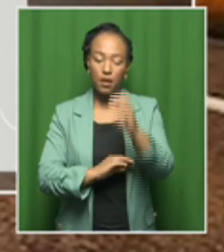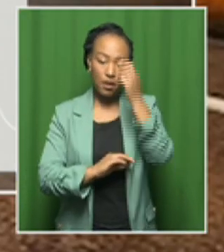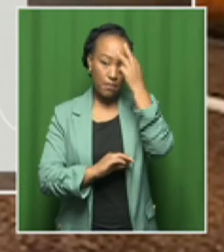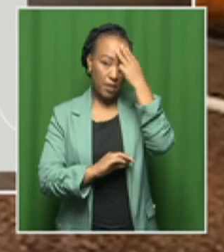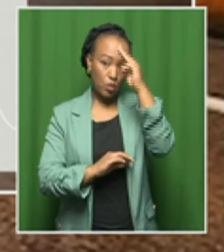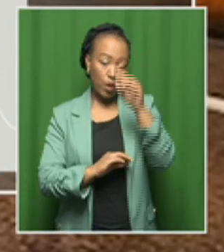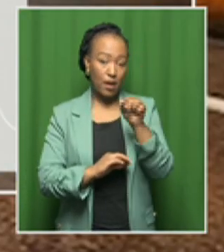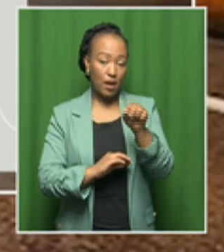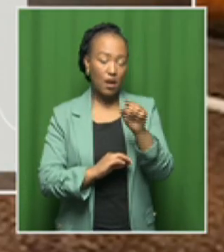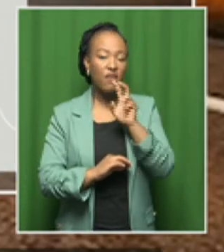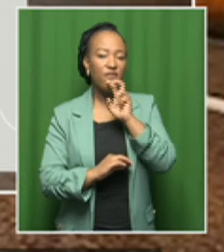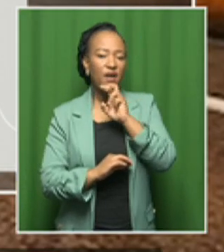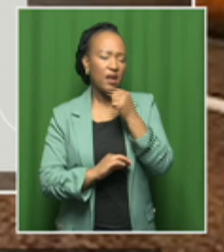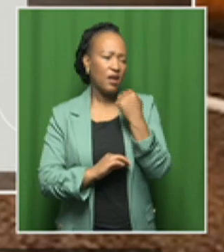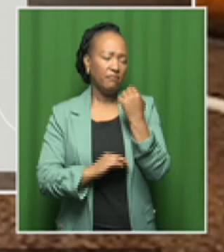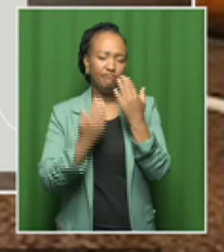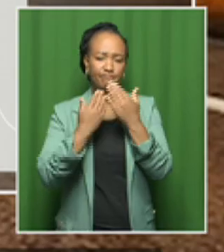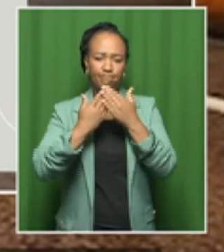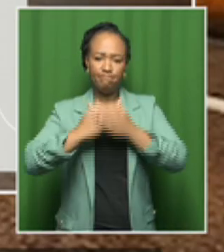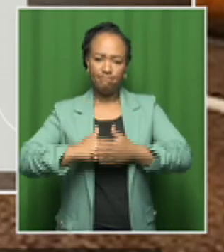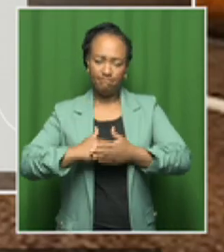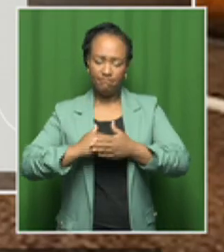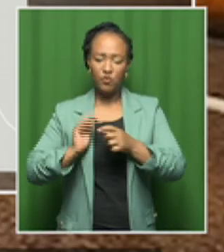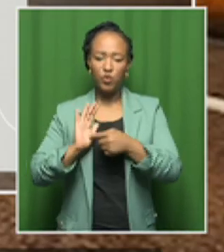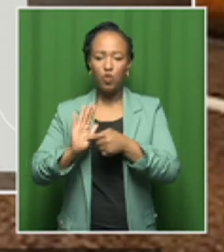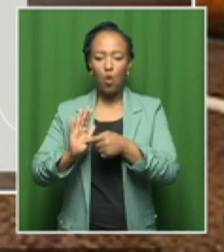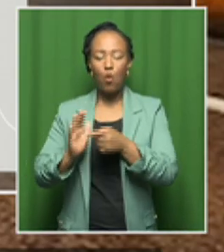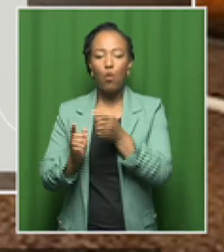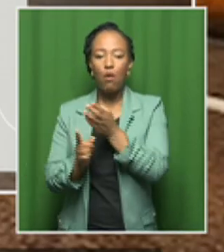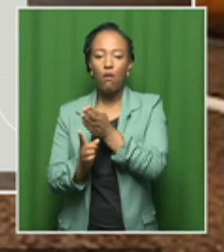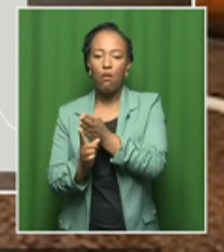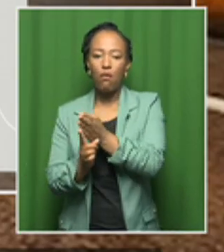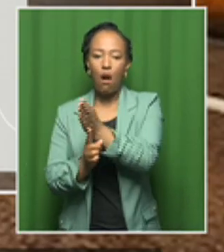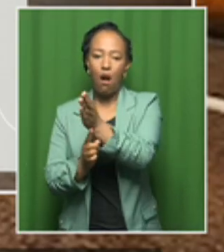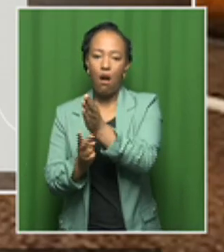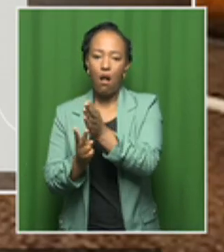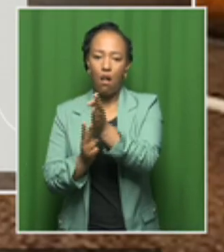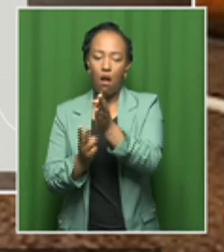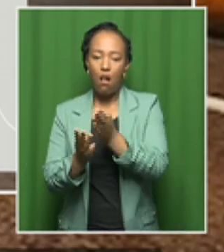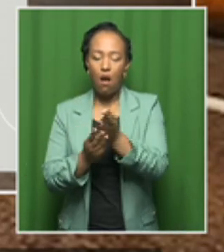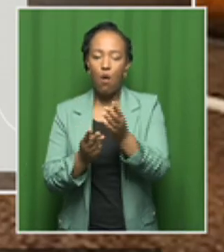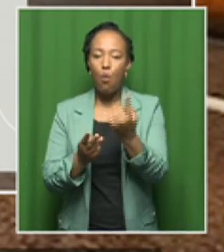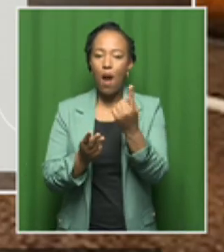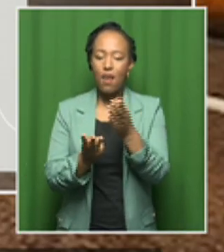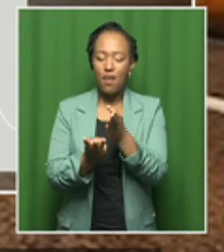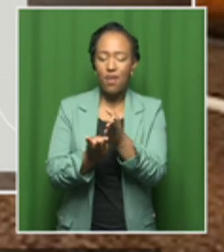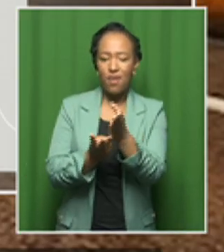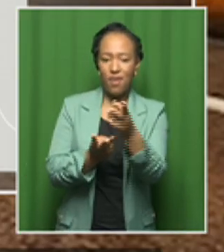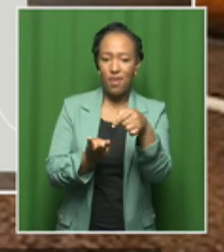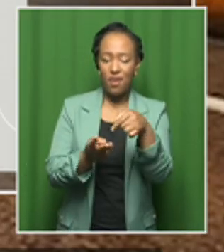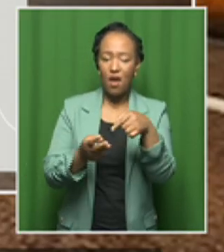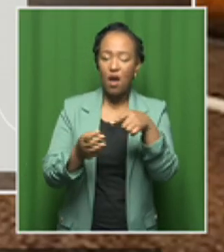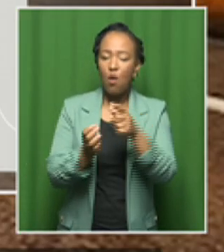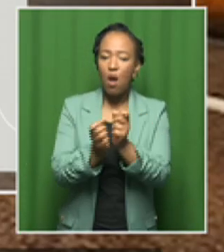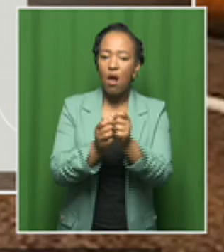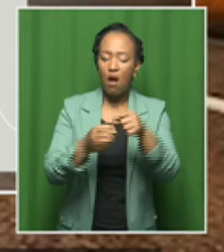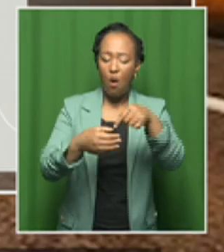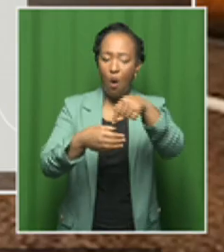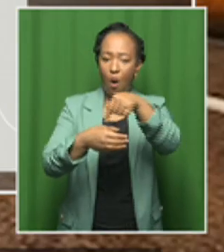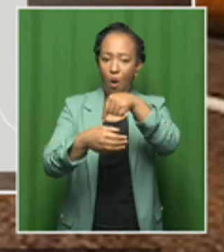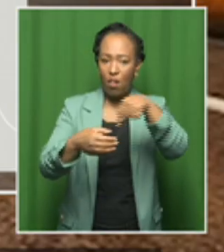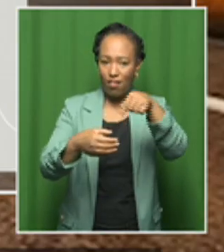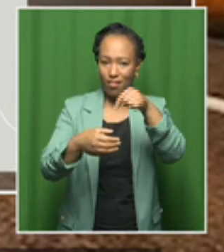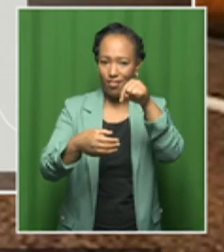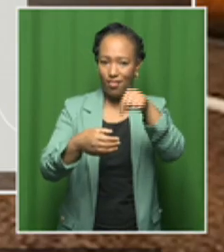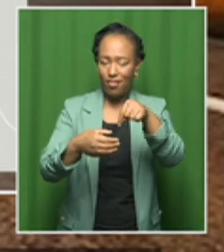on Friday night, we saw an additional lane closure go in at the sinkhole. Now, that sinkhole's been there forever, and there have been some